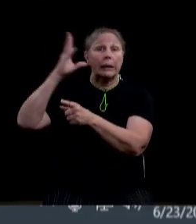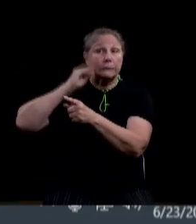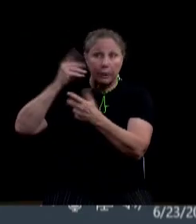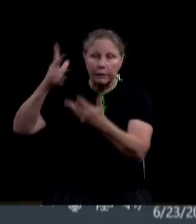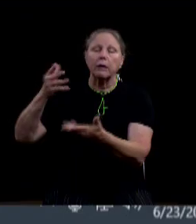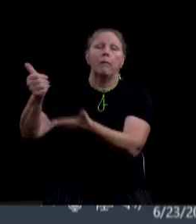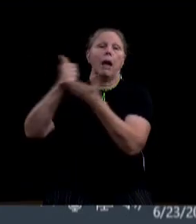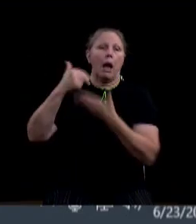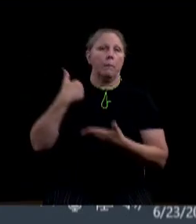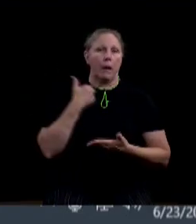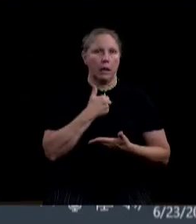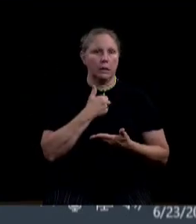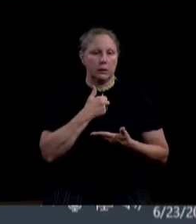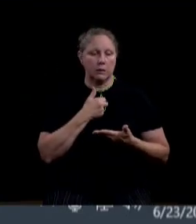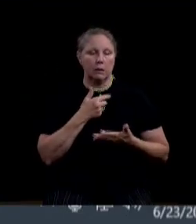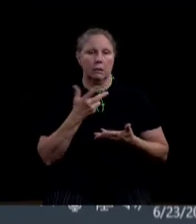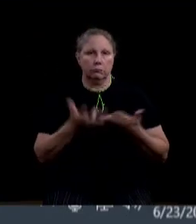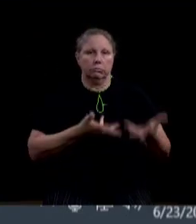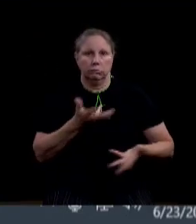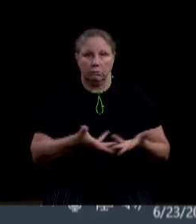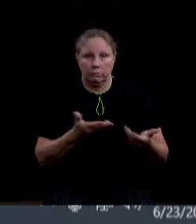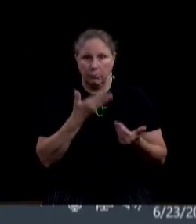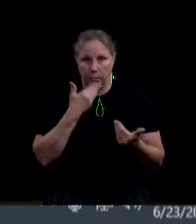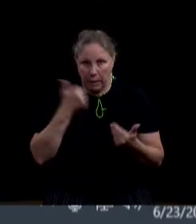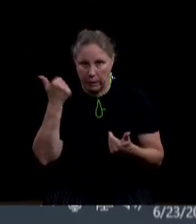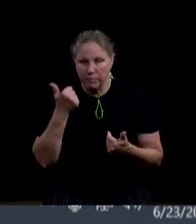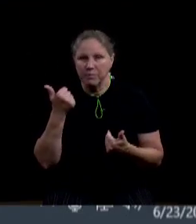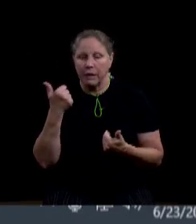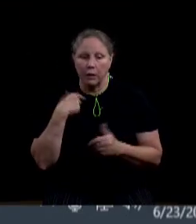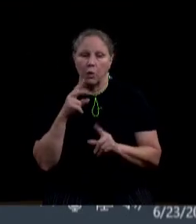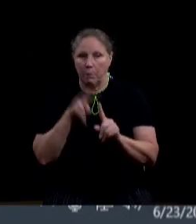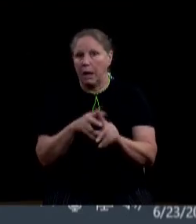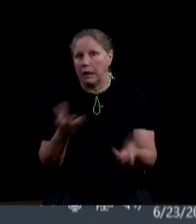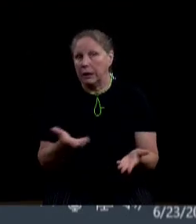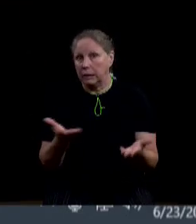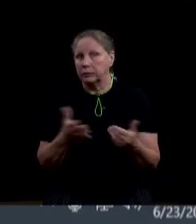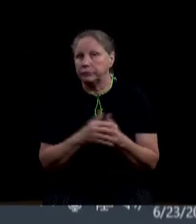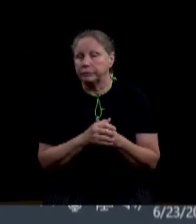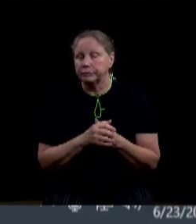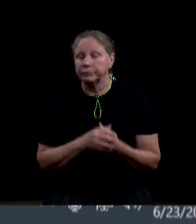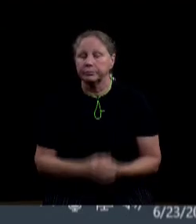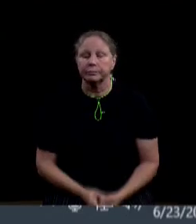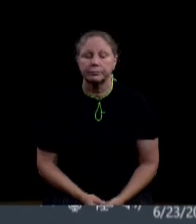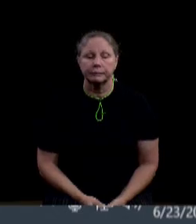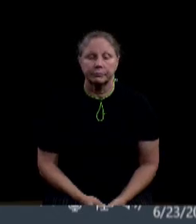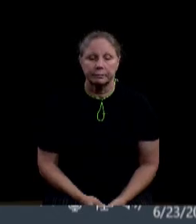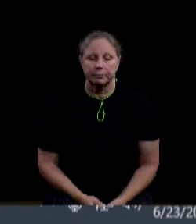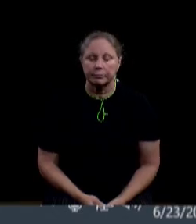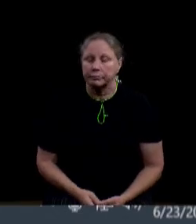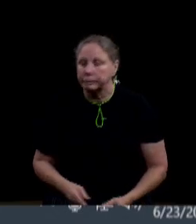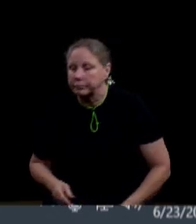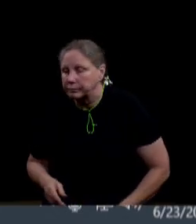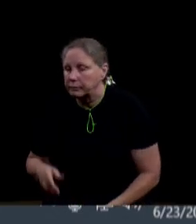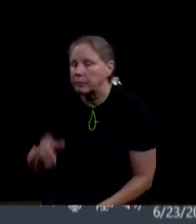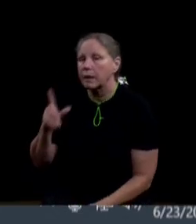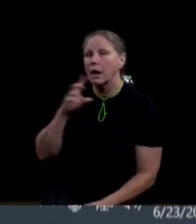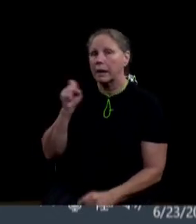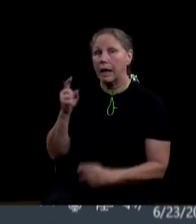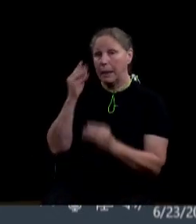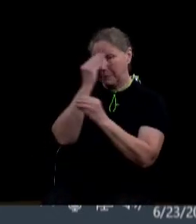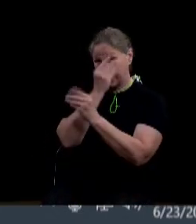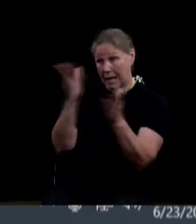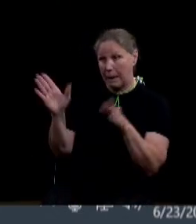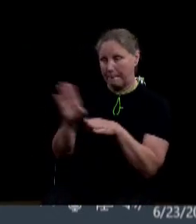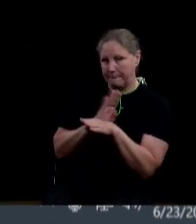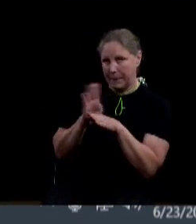be able to apply that knowledge as we're going forward. Strategically communicating it to the business community is going to be critical. So I do think